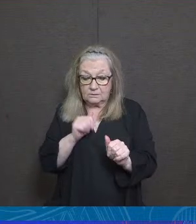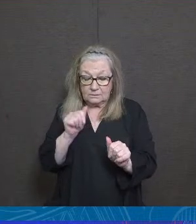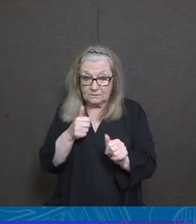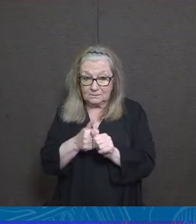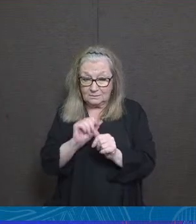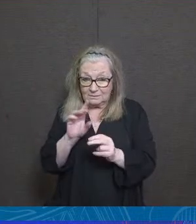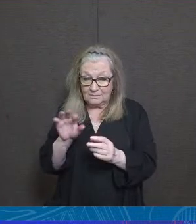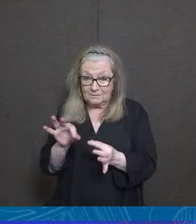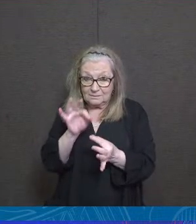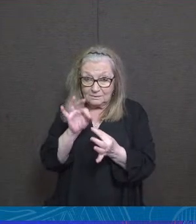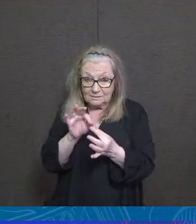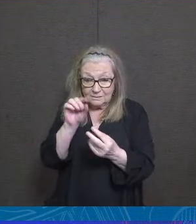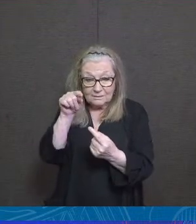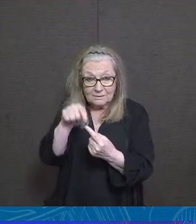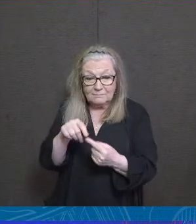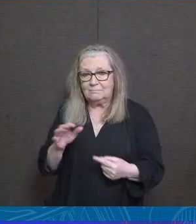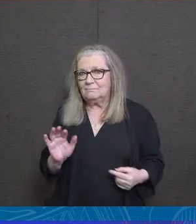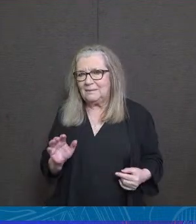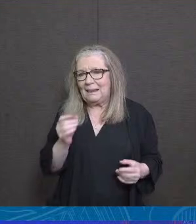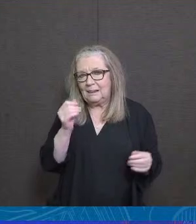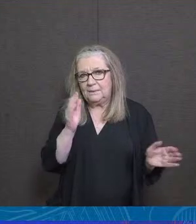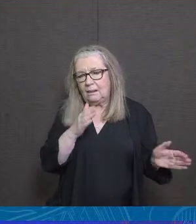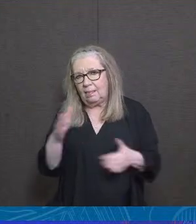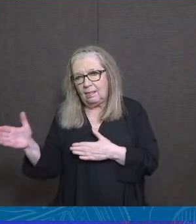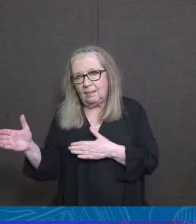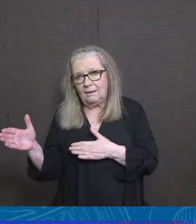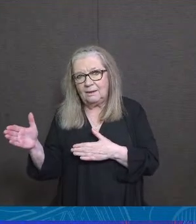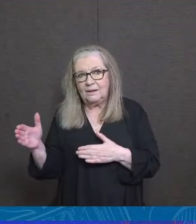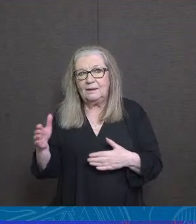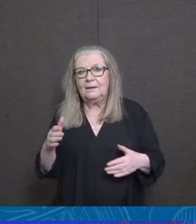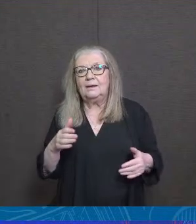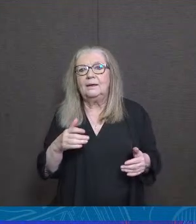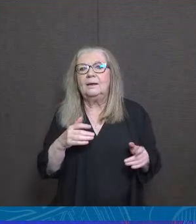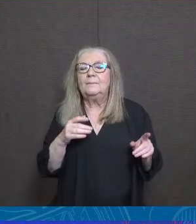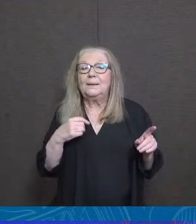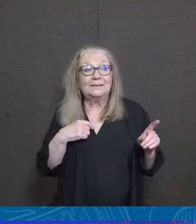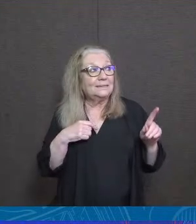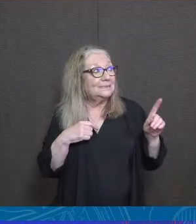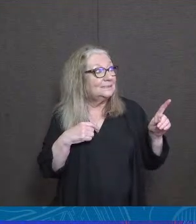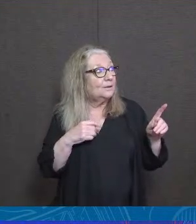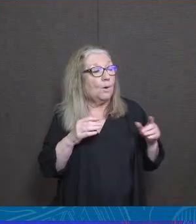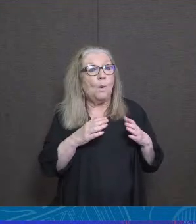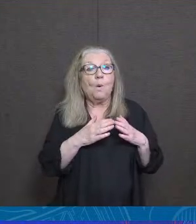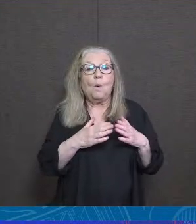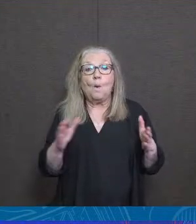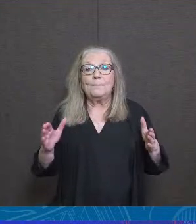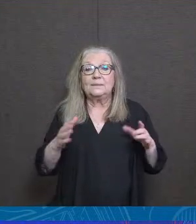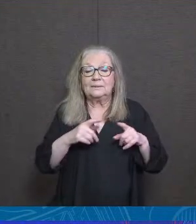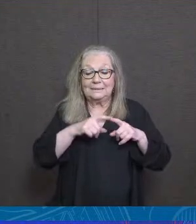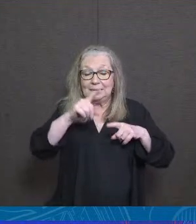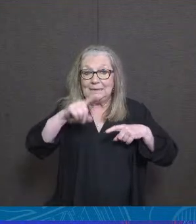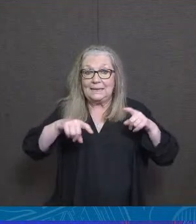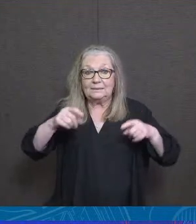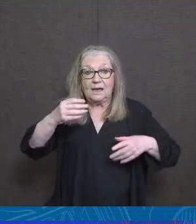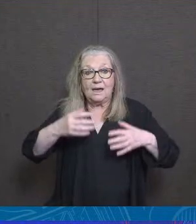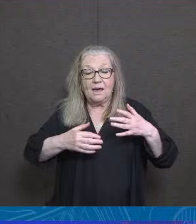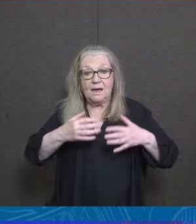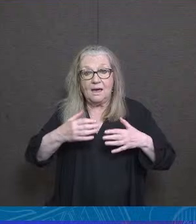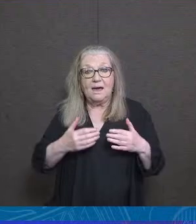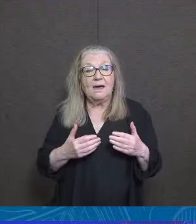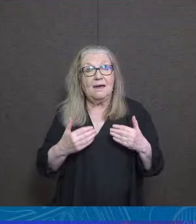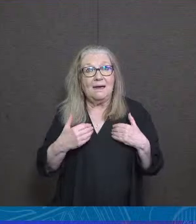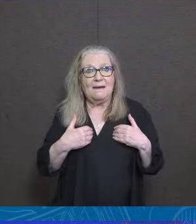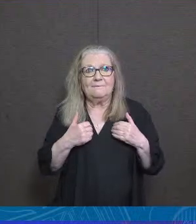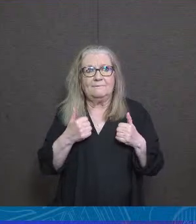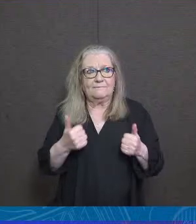I wanted to say. Okay, the second point. AI and open data present an unprecedented opportunity for better risk assessments, but we actually